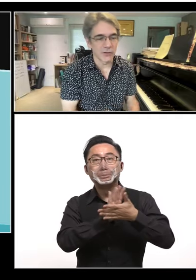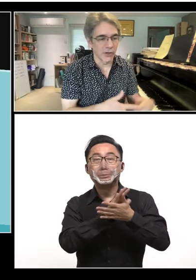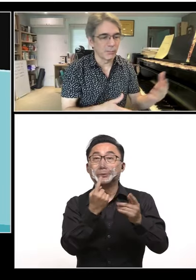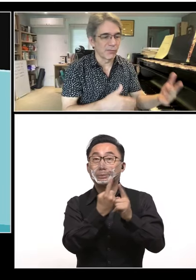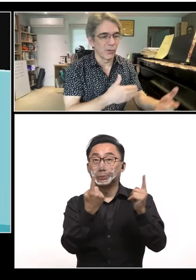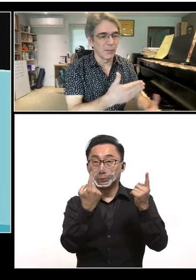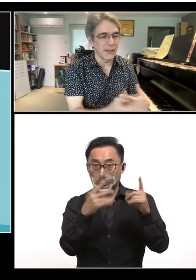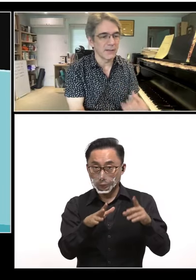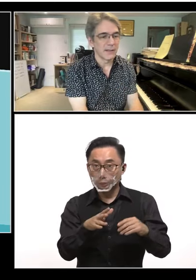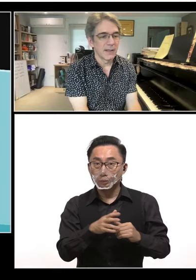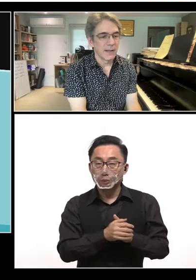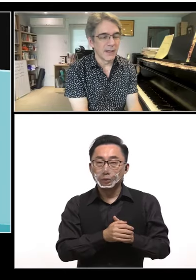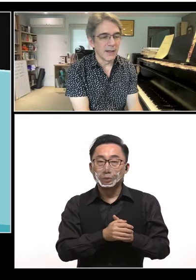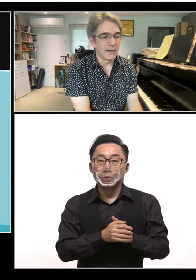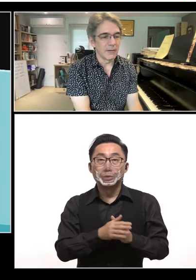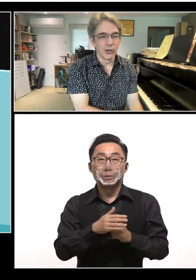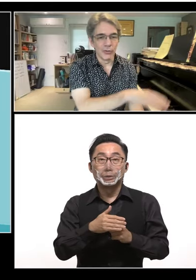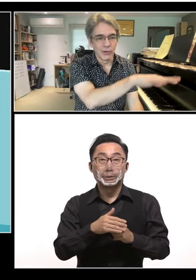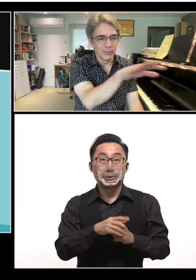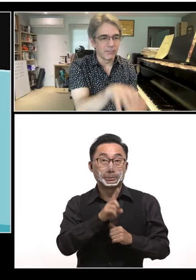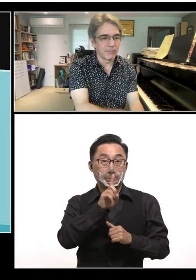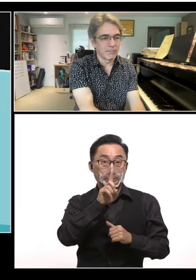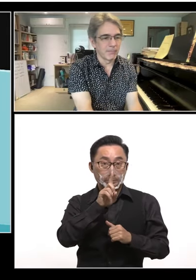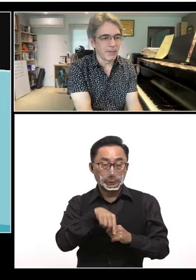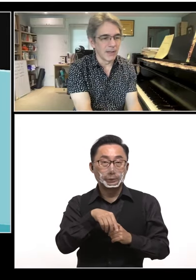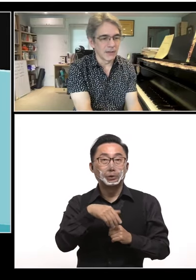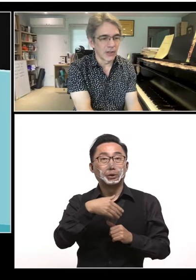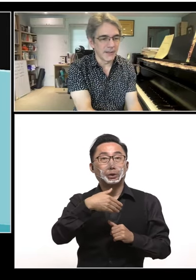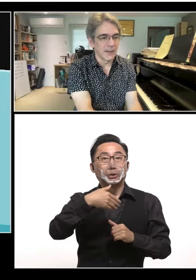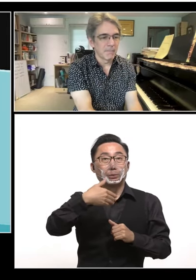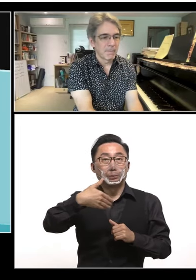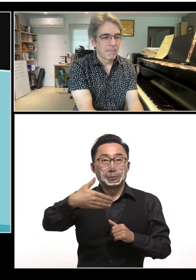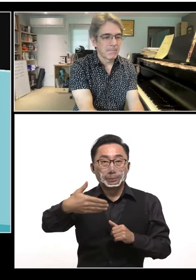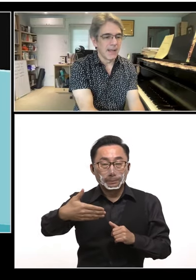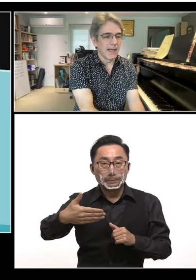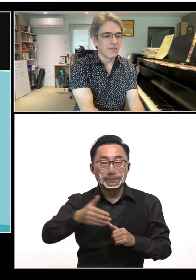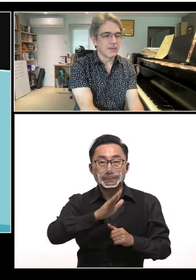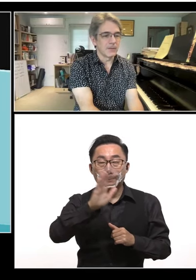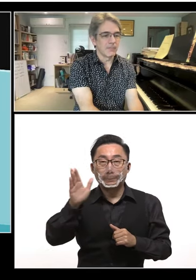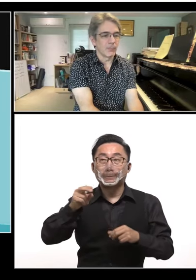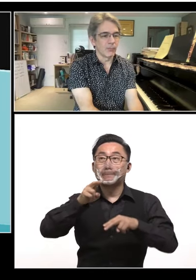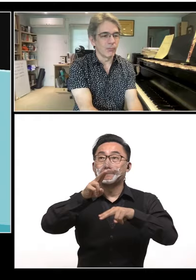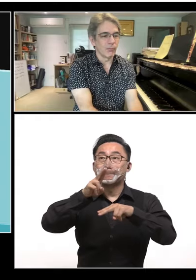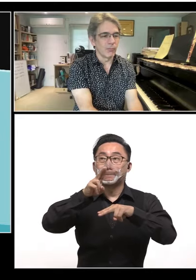we had started performing all over China. And